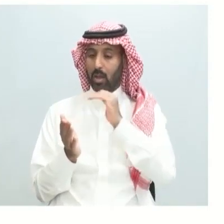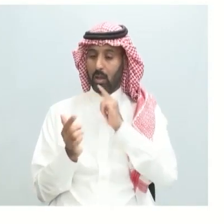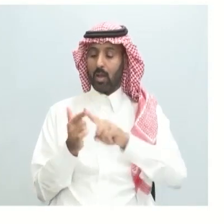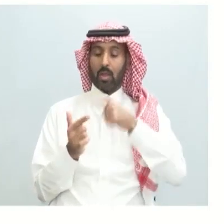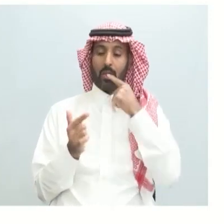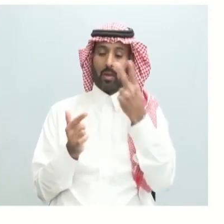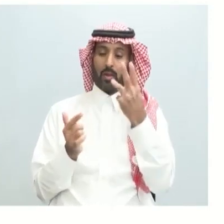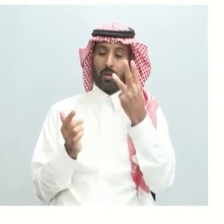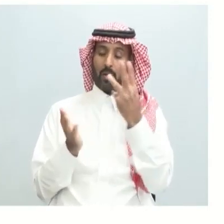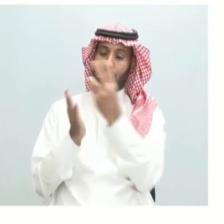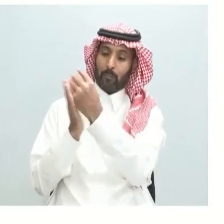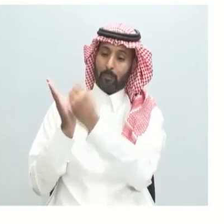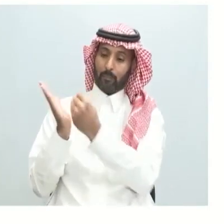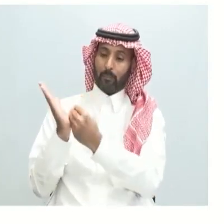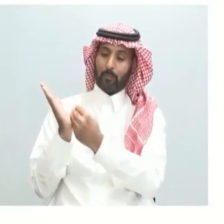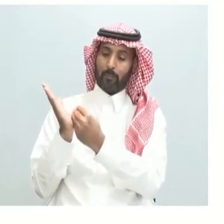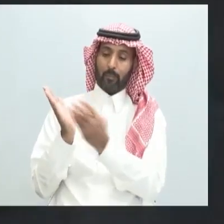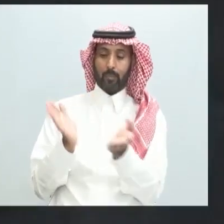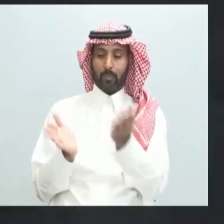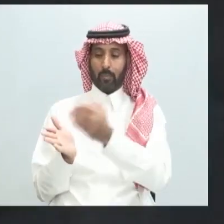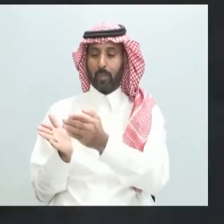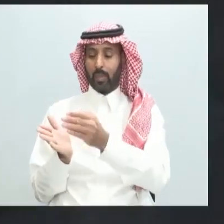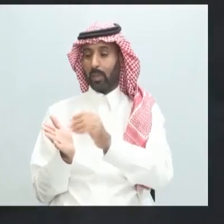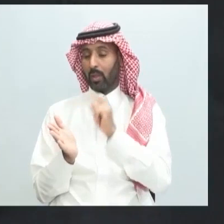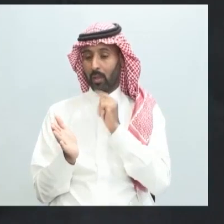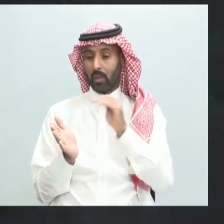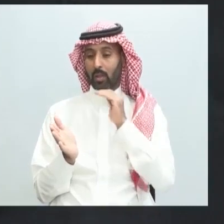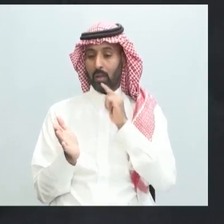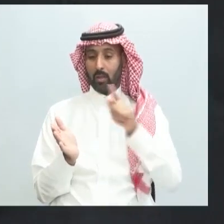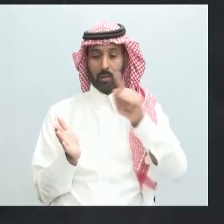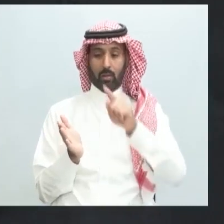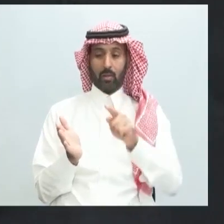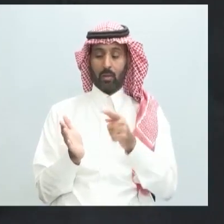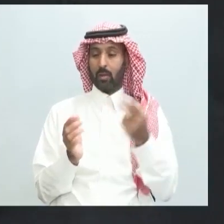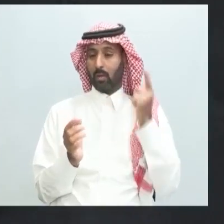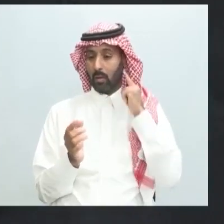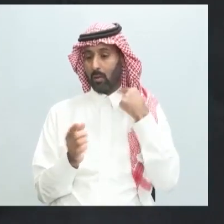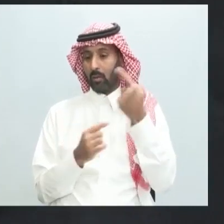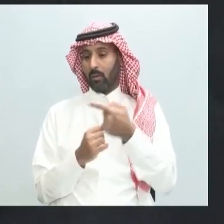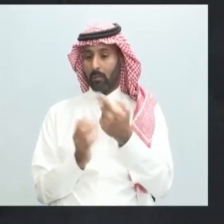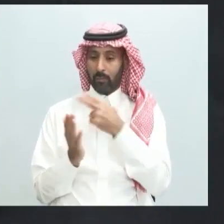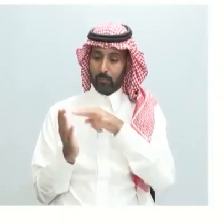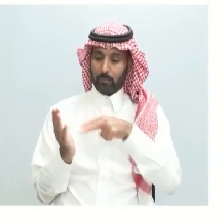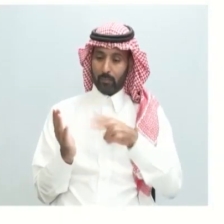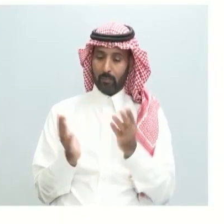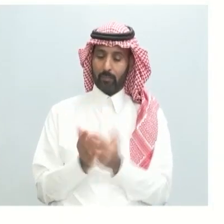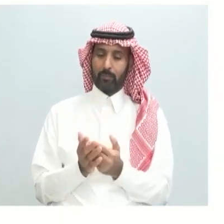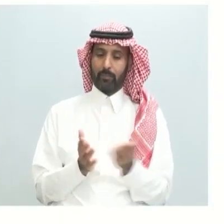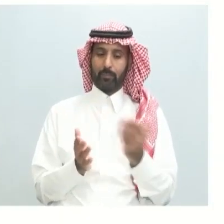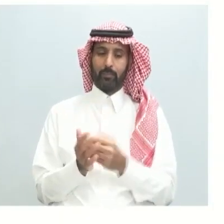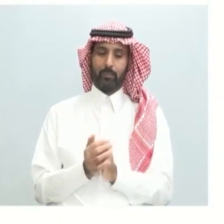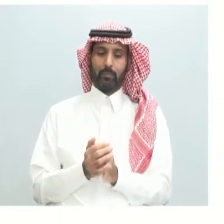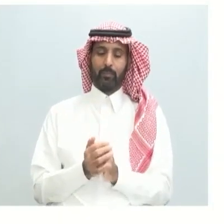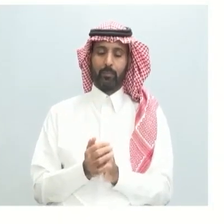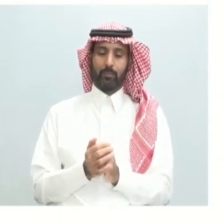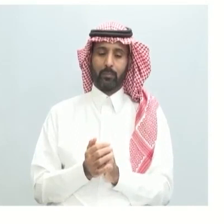three texts, we'll be reading them. And then we'll be answering some questions. So let's listen to them, then we'll be answering the question. Let's